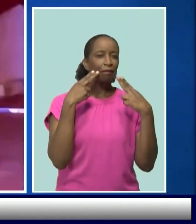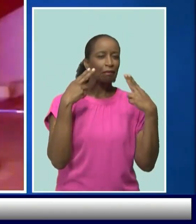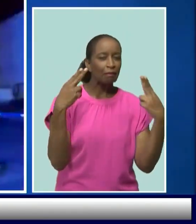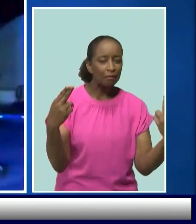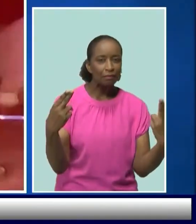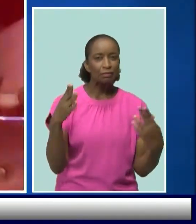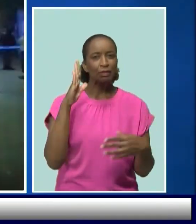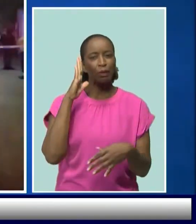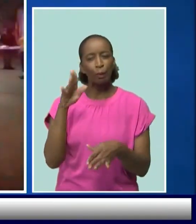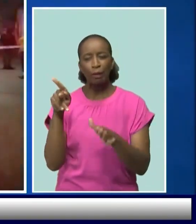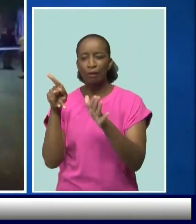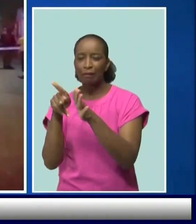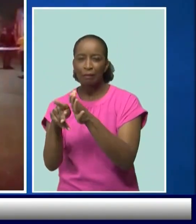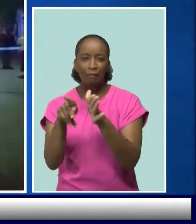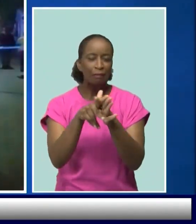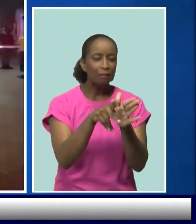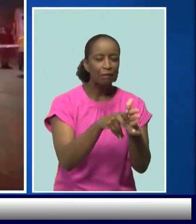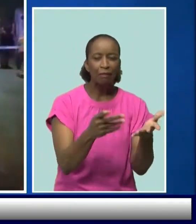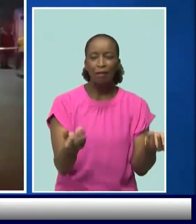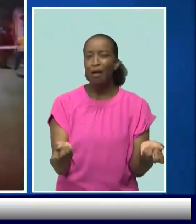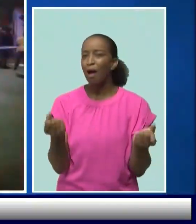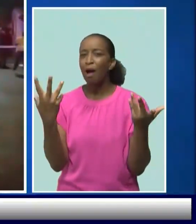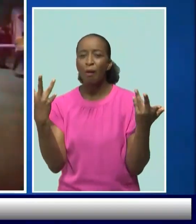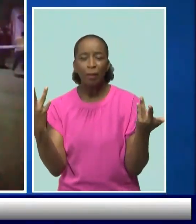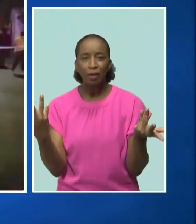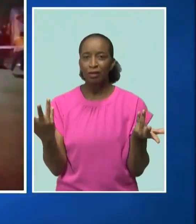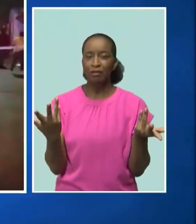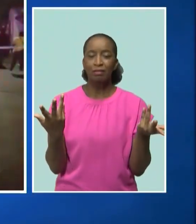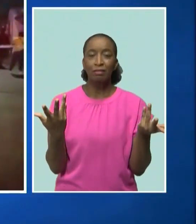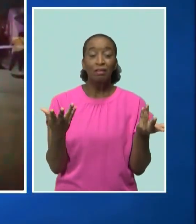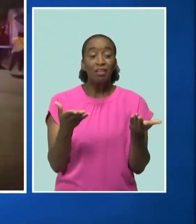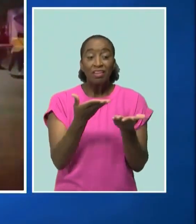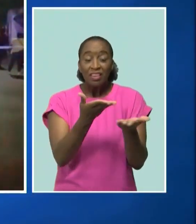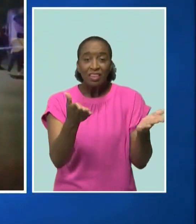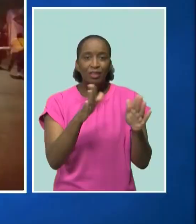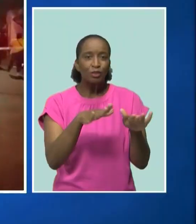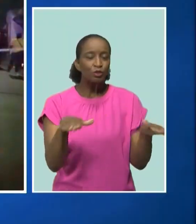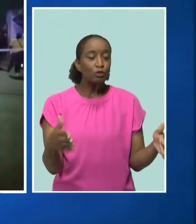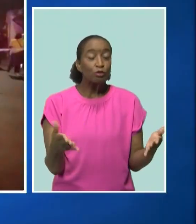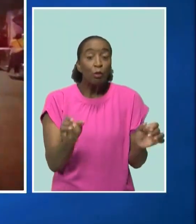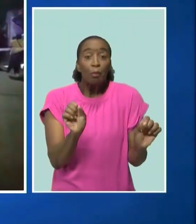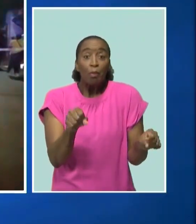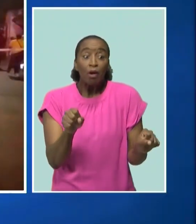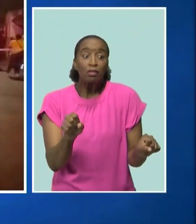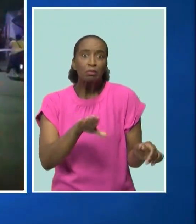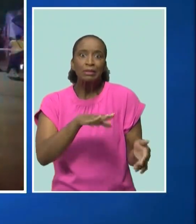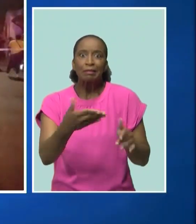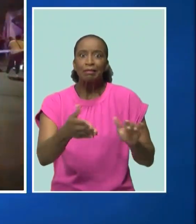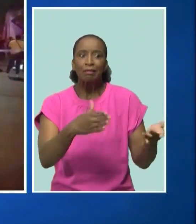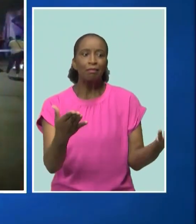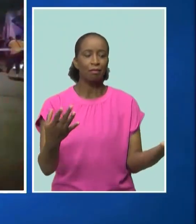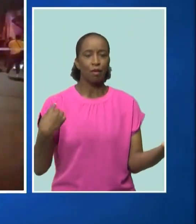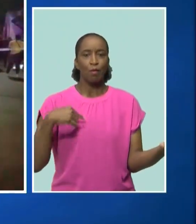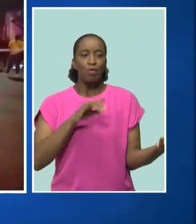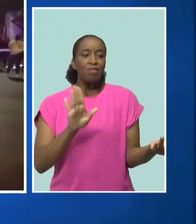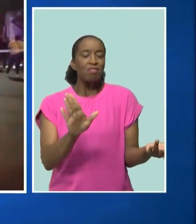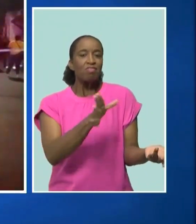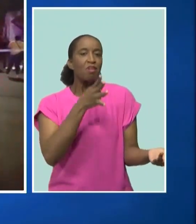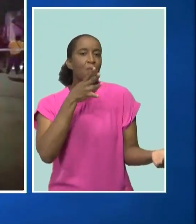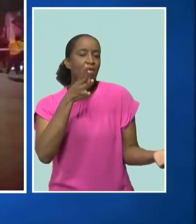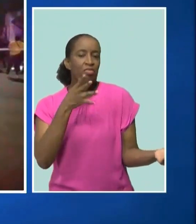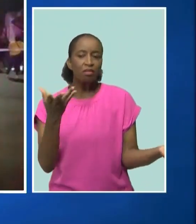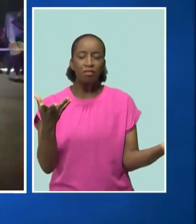is done? These children could have lost their life, and then what would be told to us as the mothers?